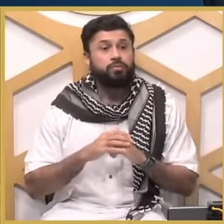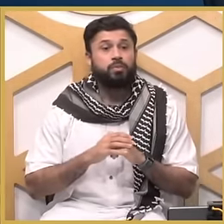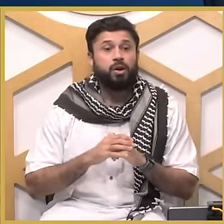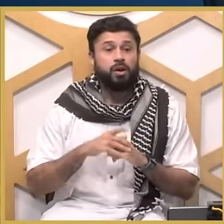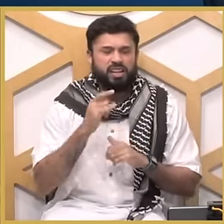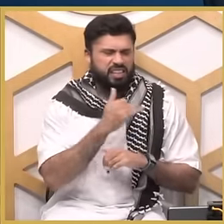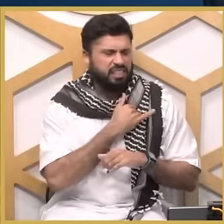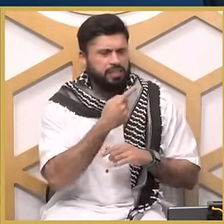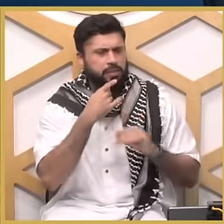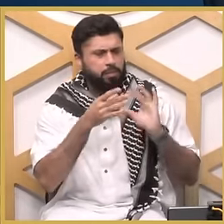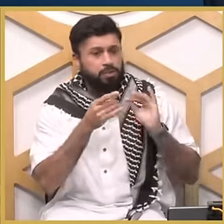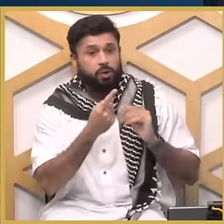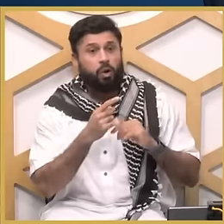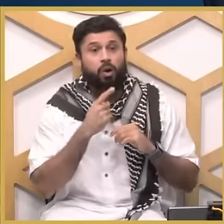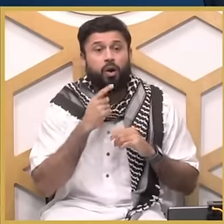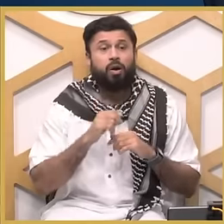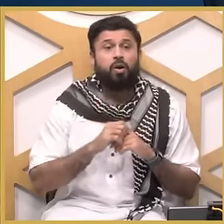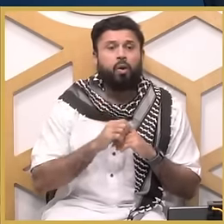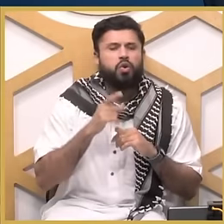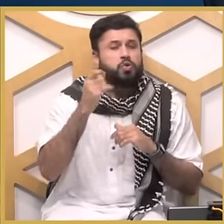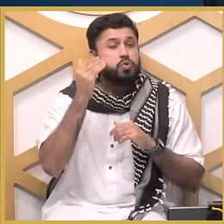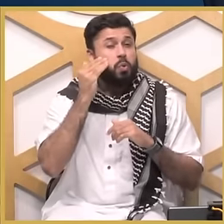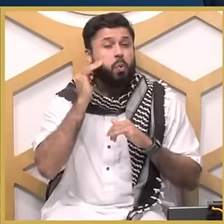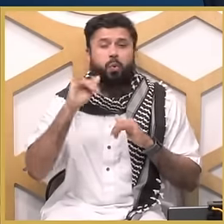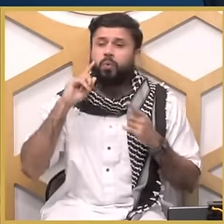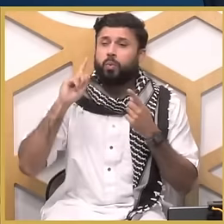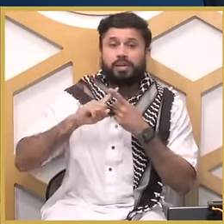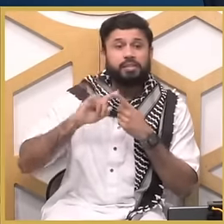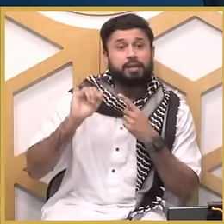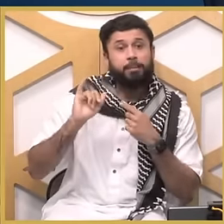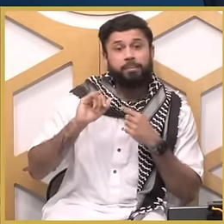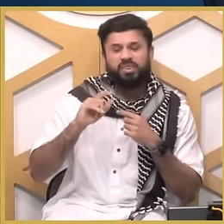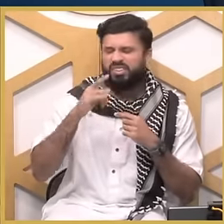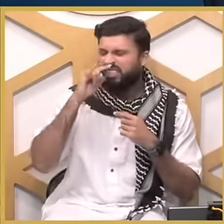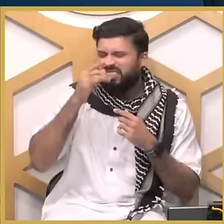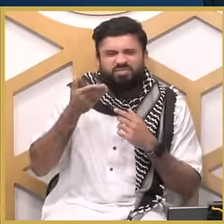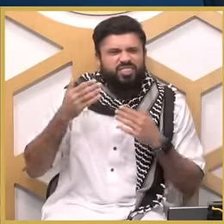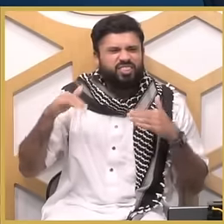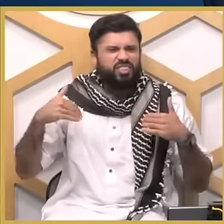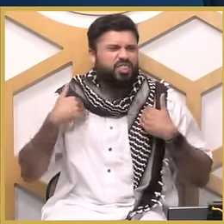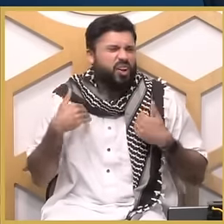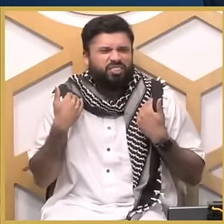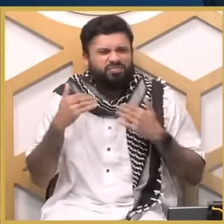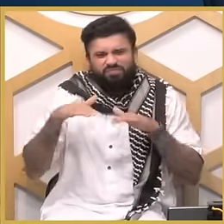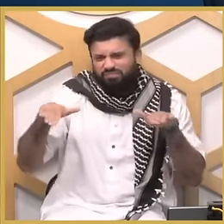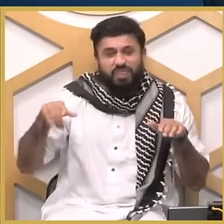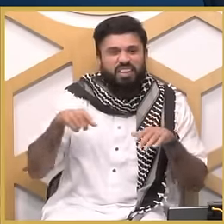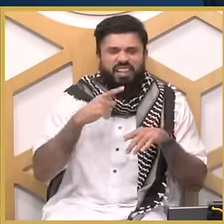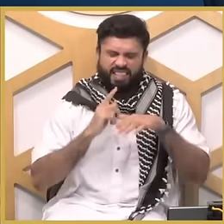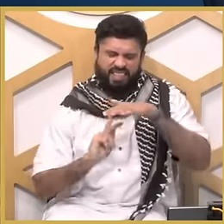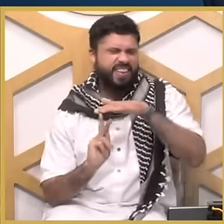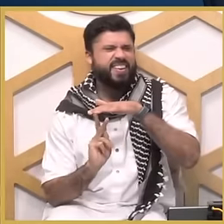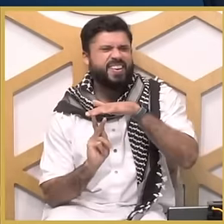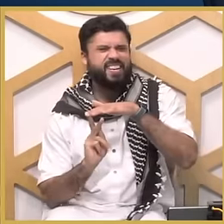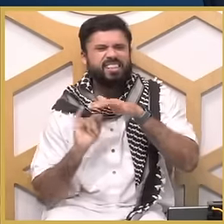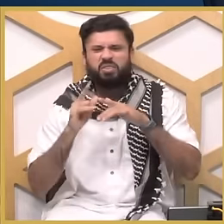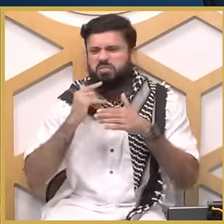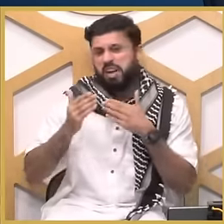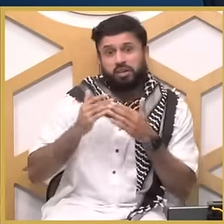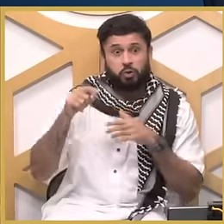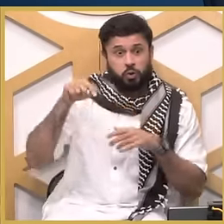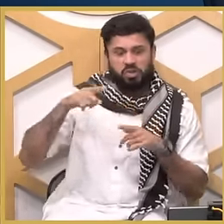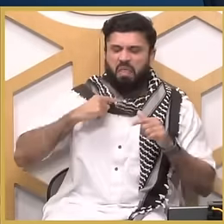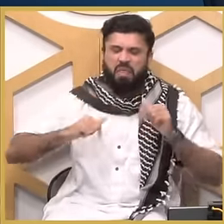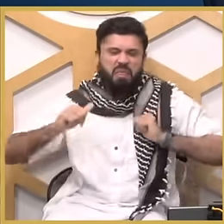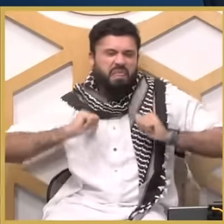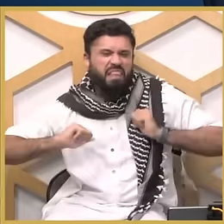school, let's say, play or something, kindergarten kids, right? They're standing all there, and they have maybe 200, 300 parents sitting in front of them. And there's